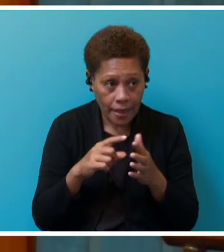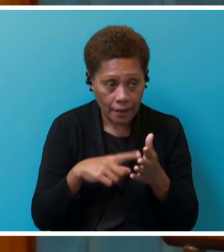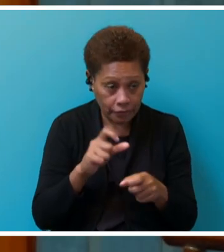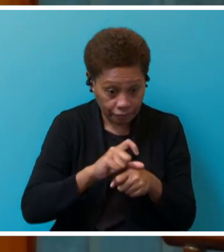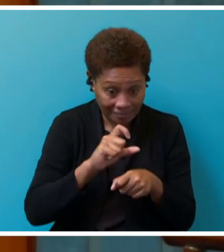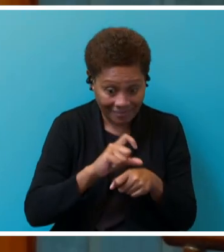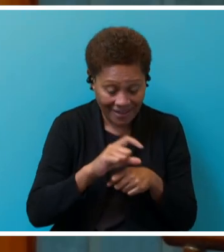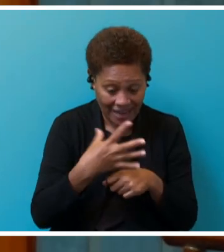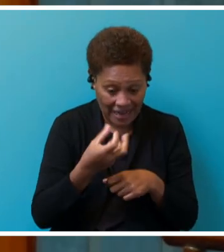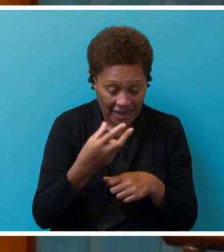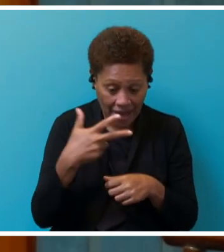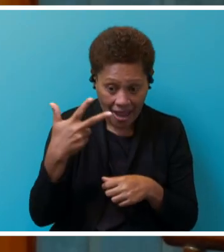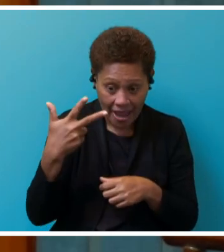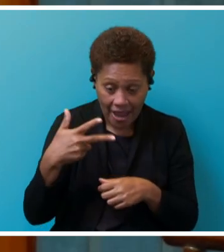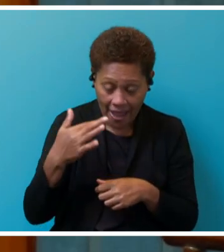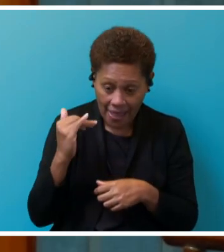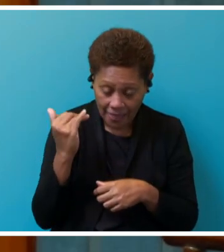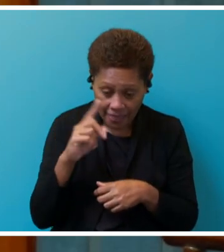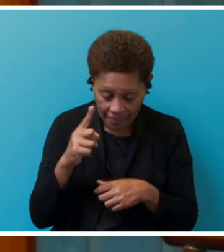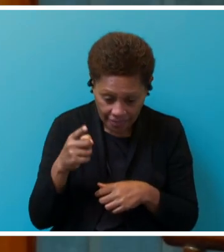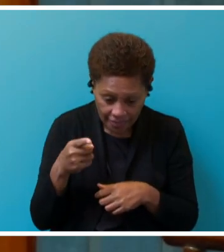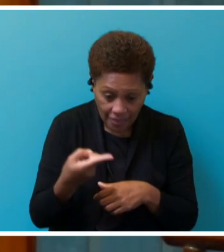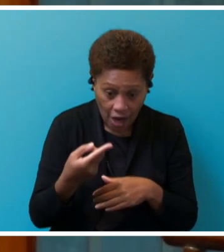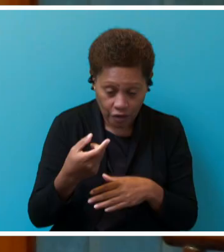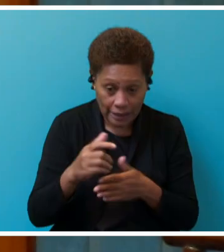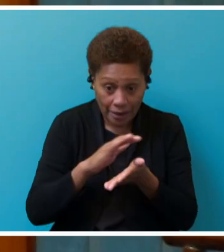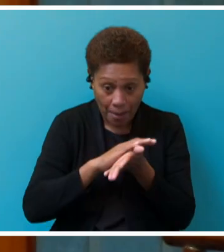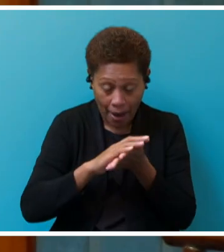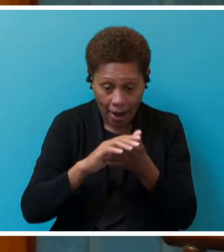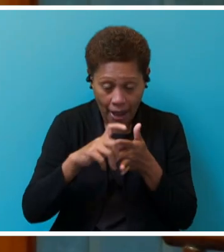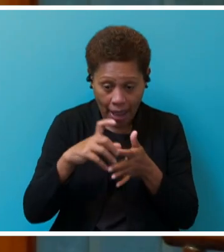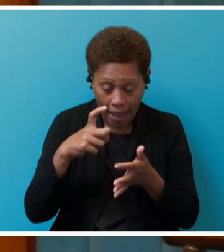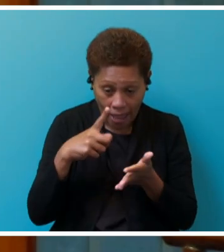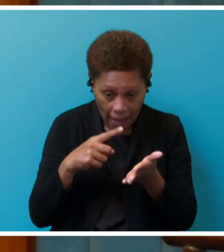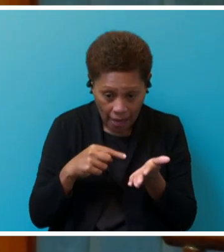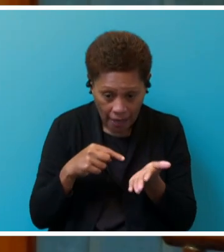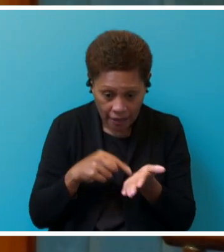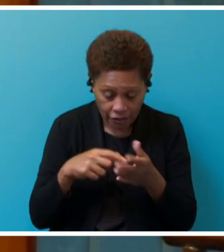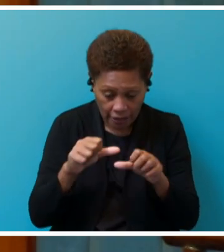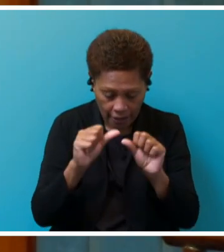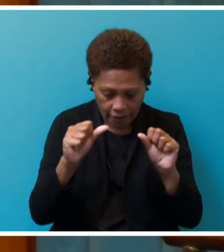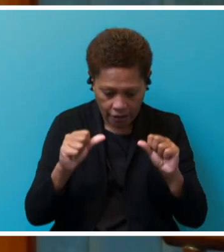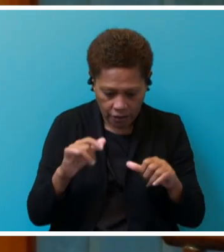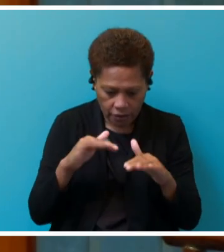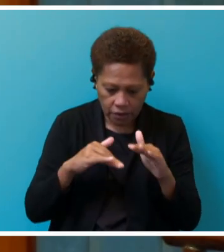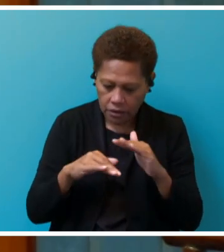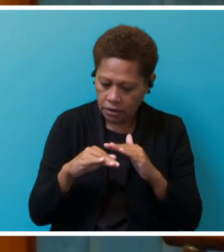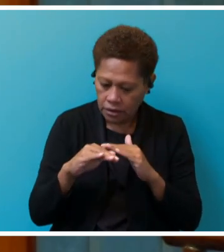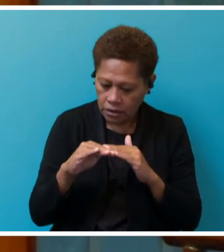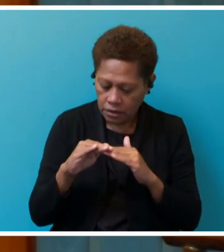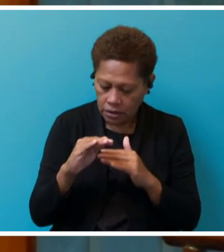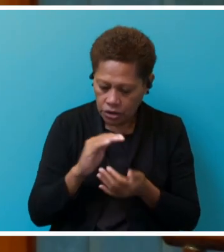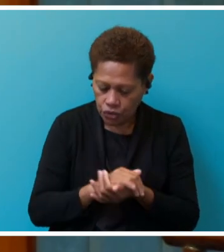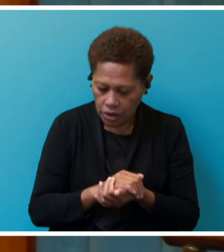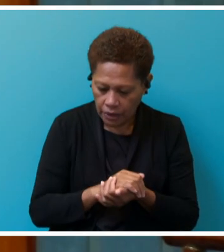manages over 8,800 hectares of agricultural estate in Sri Lanka, producing tea, rubber,